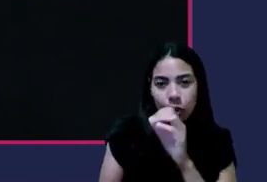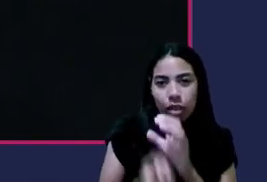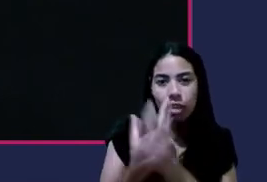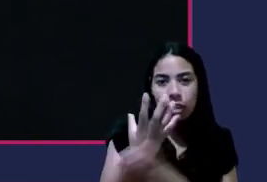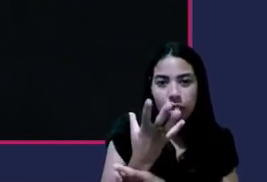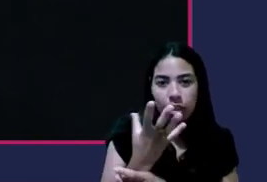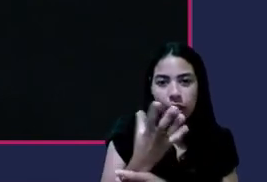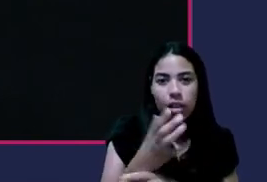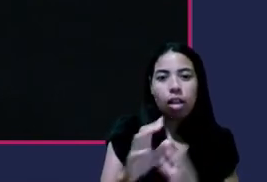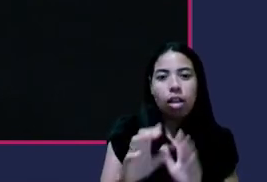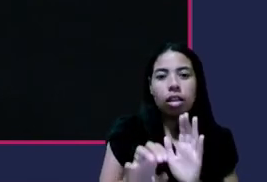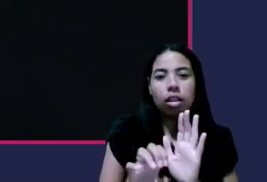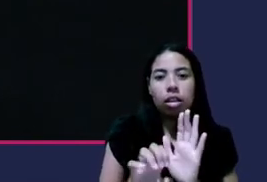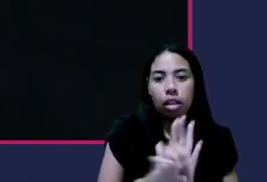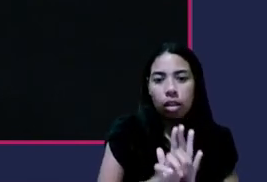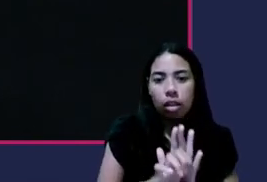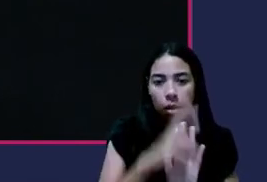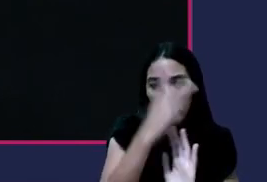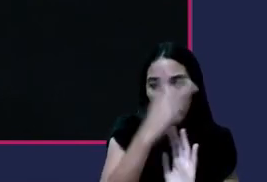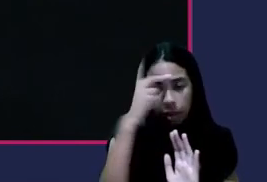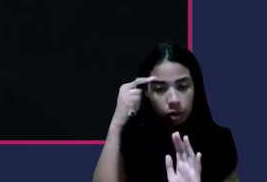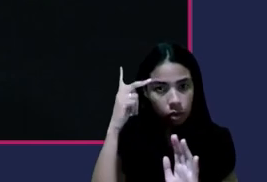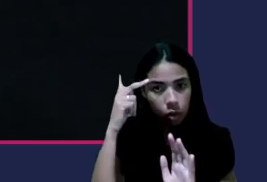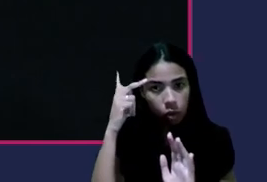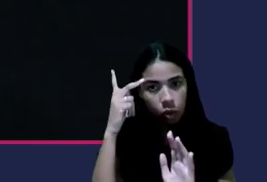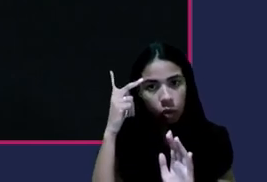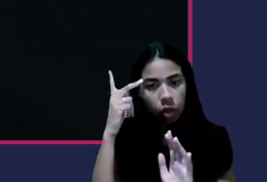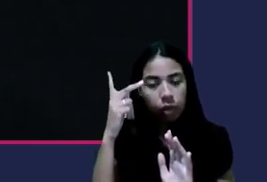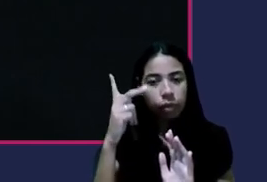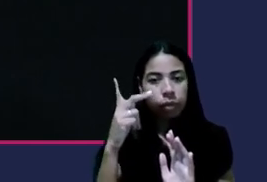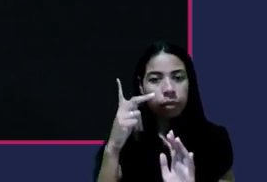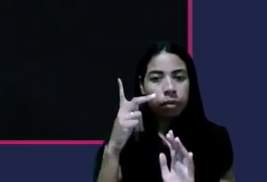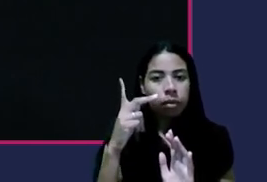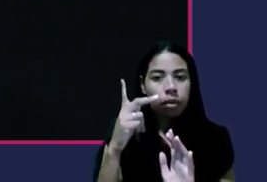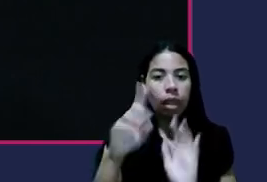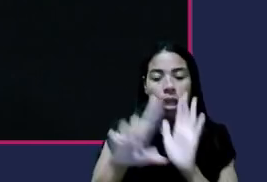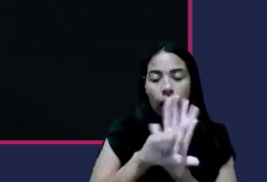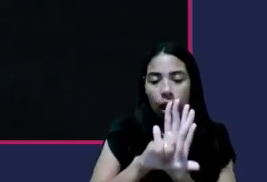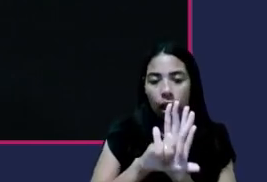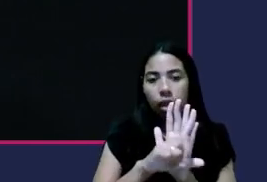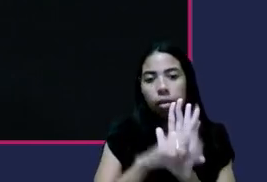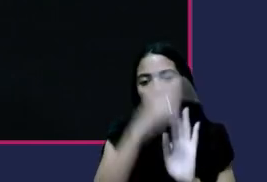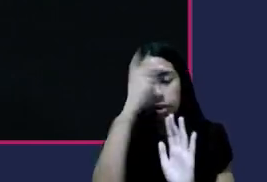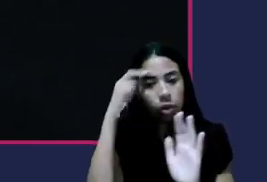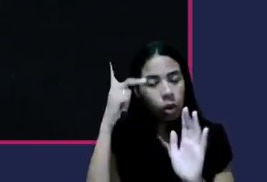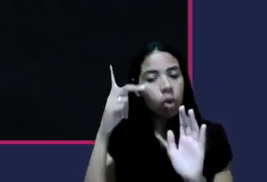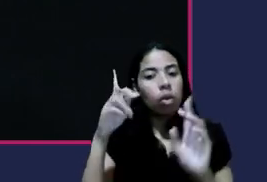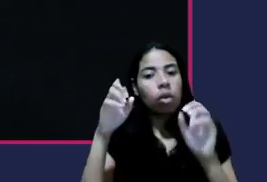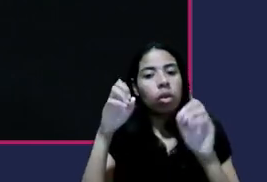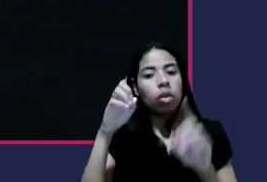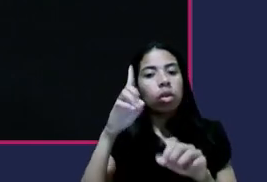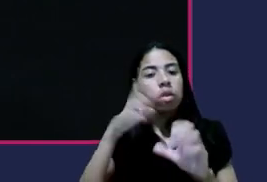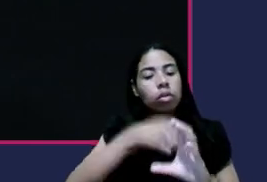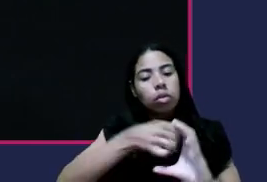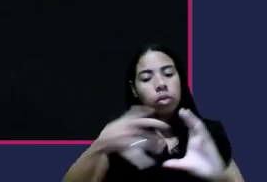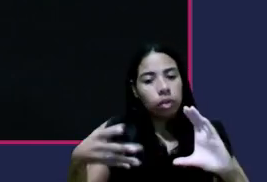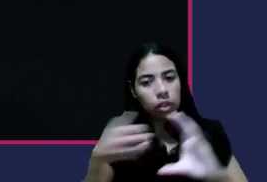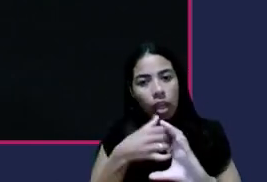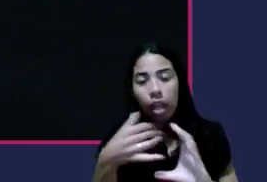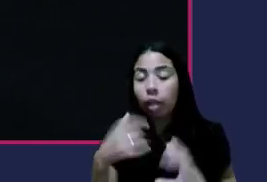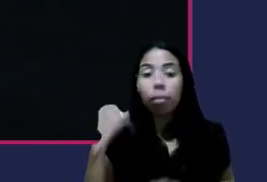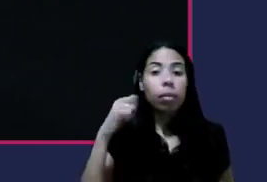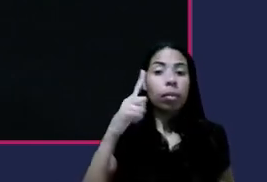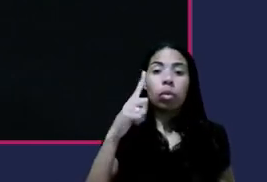I am honored to also be the co-author of the statute for people with rare diseases. We also didn't have one.